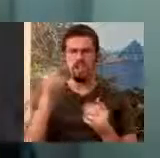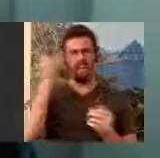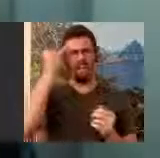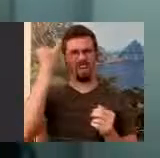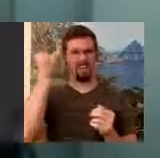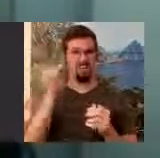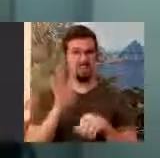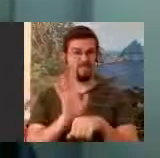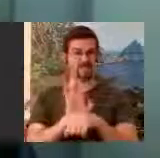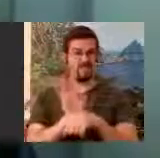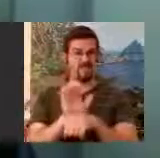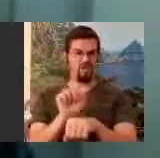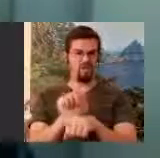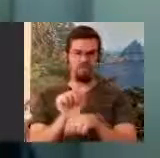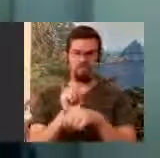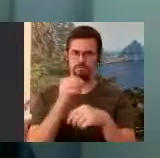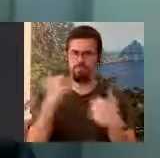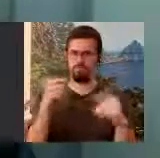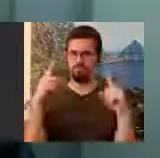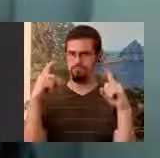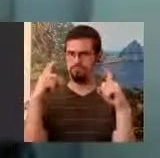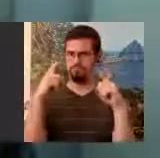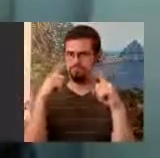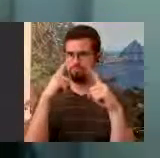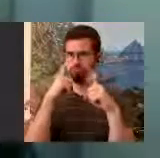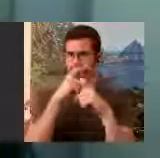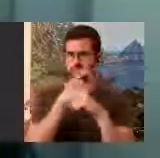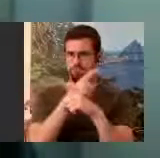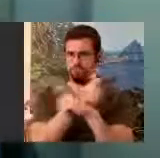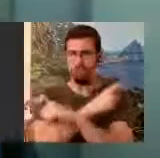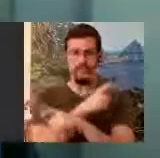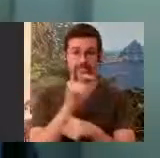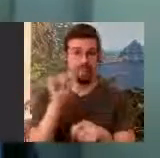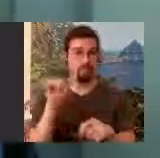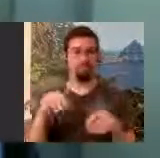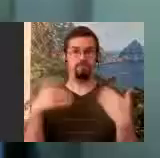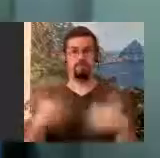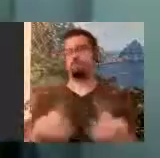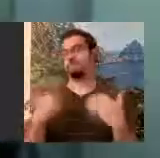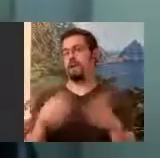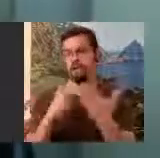is really, really complex. You've taken on quite a project here.